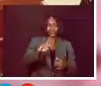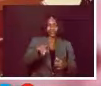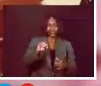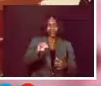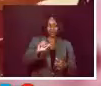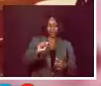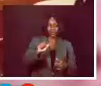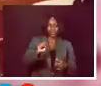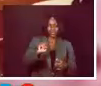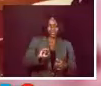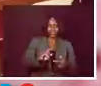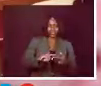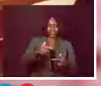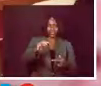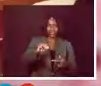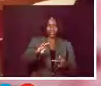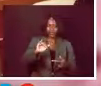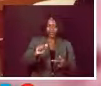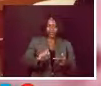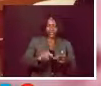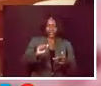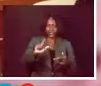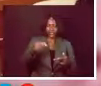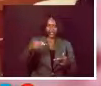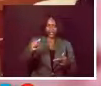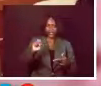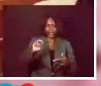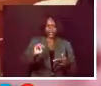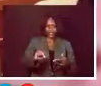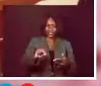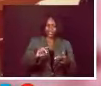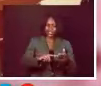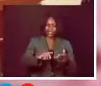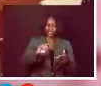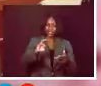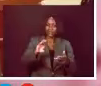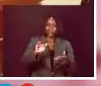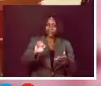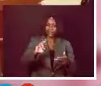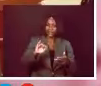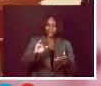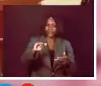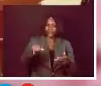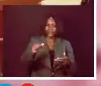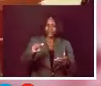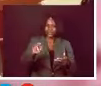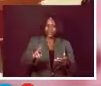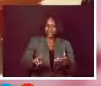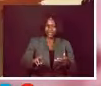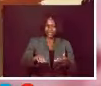Gambia, Alasa, Baireja, Nkrandadeso, Techimentia,